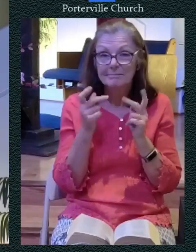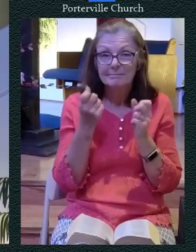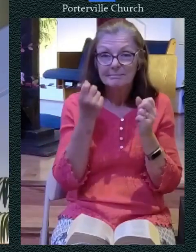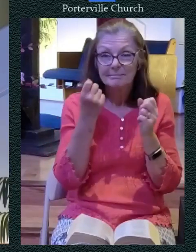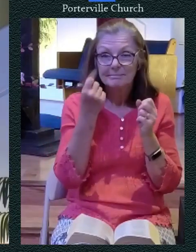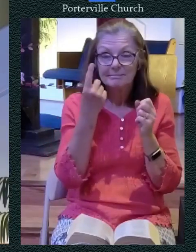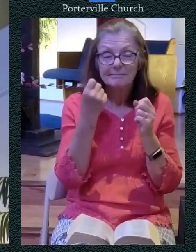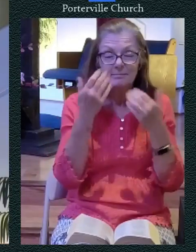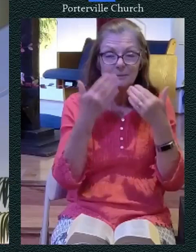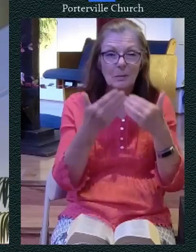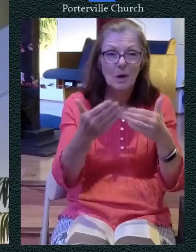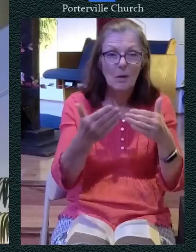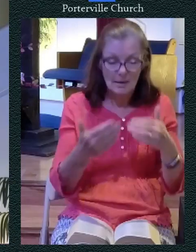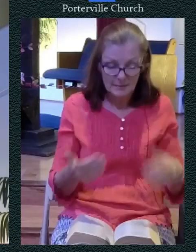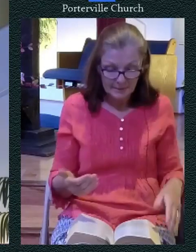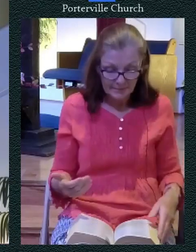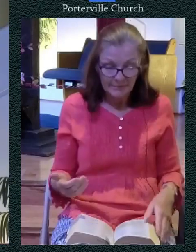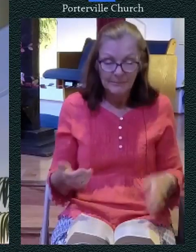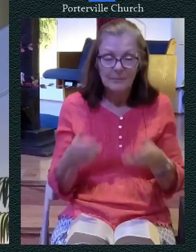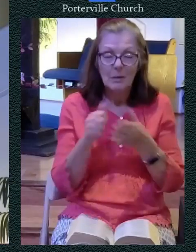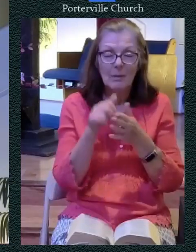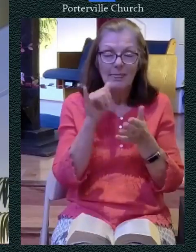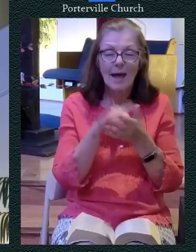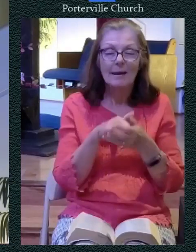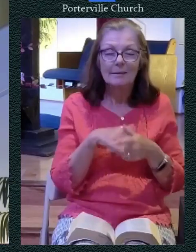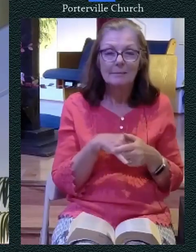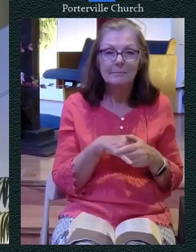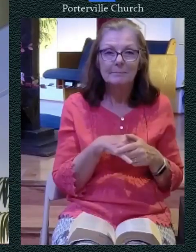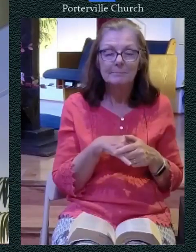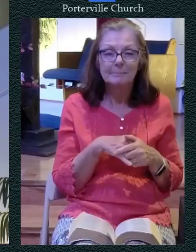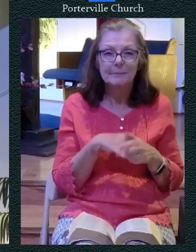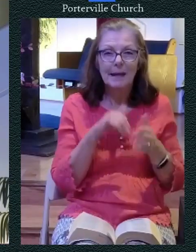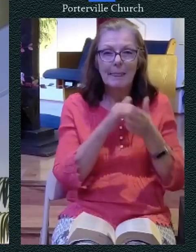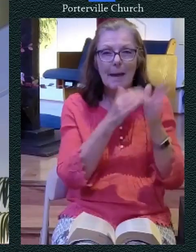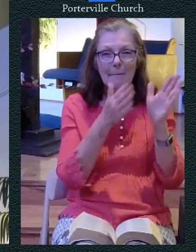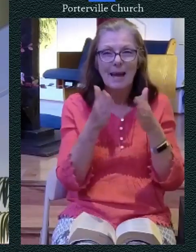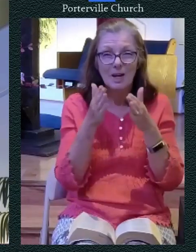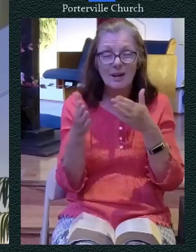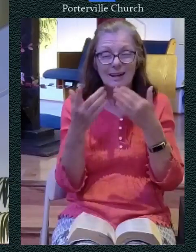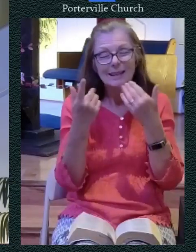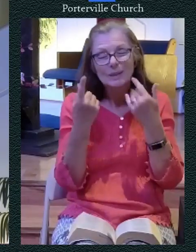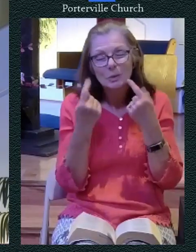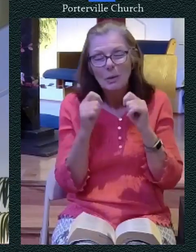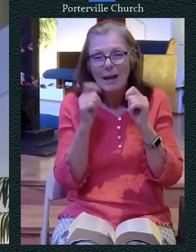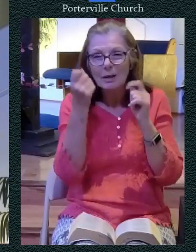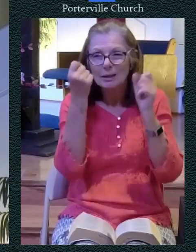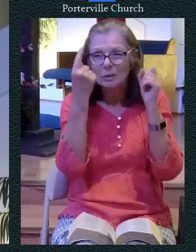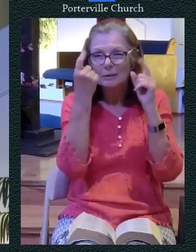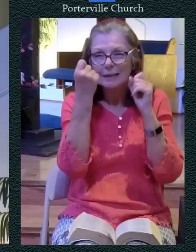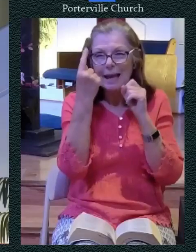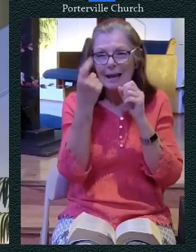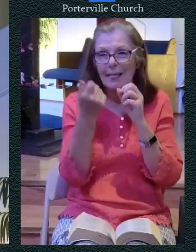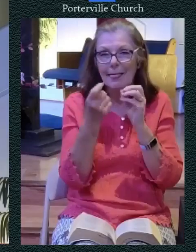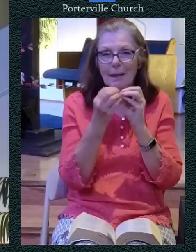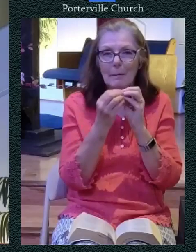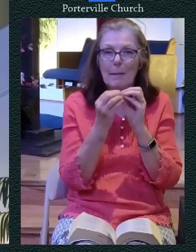And with that basic framework, that initial pattern, let's try to understand a little bit more.